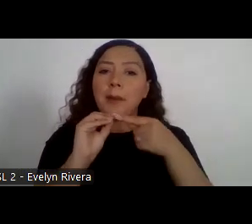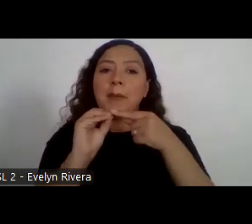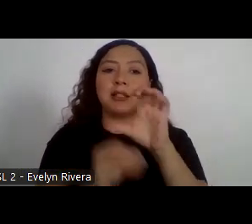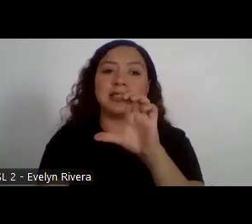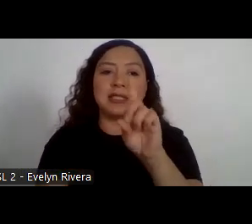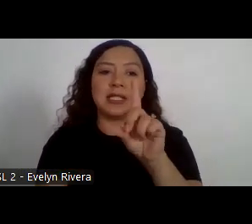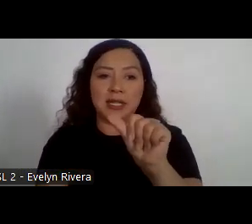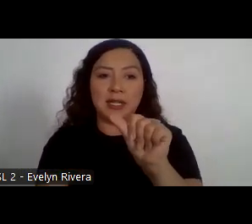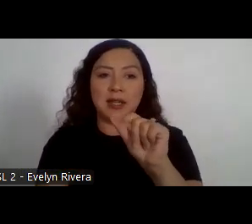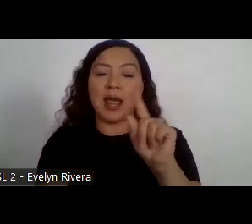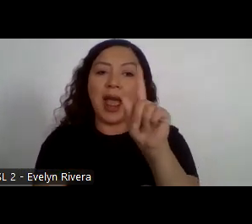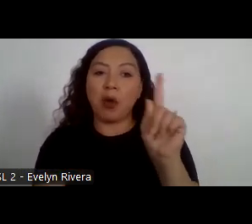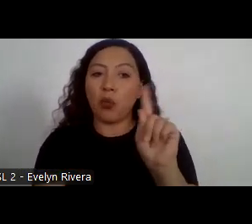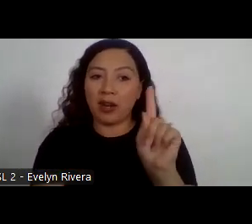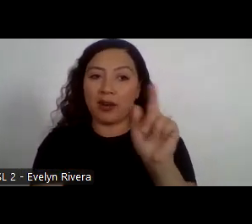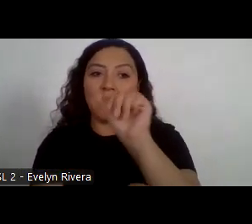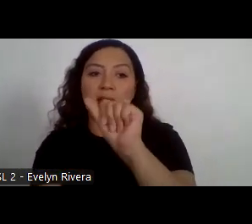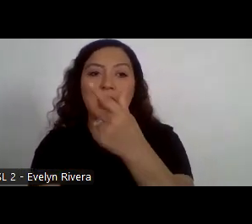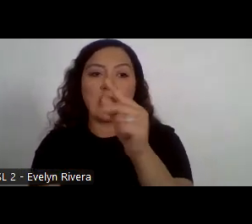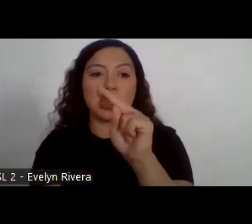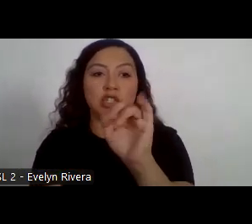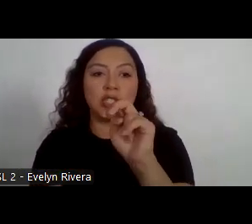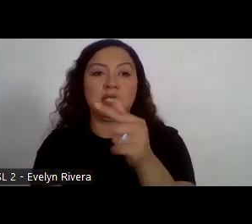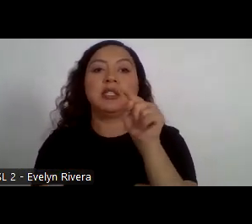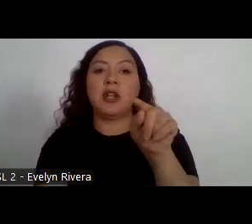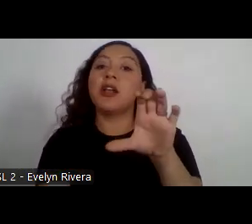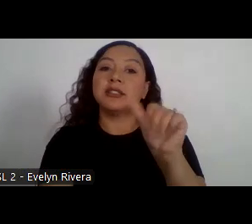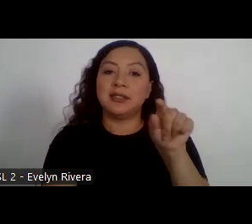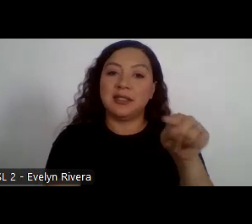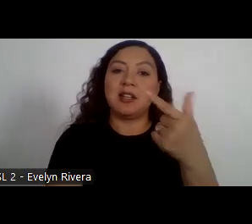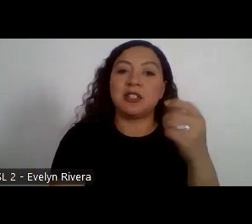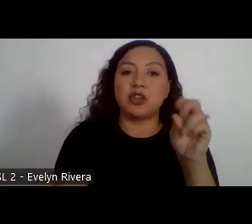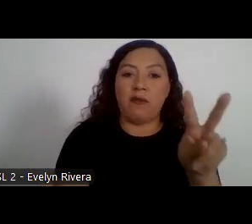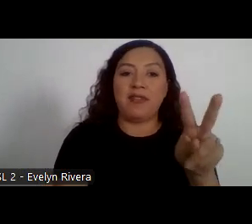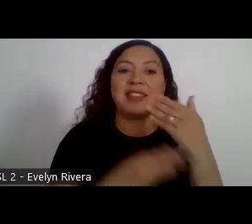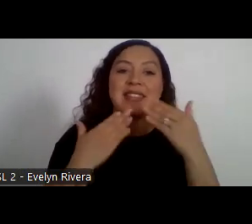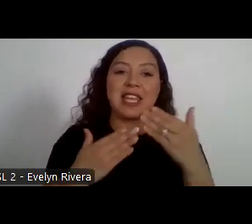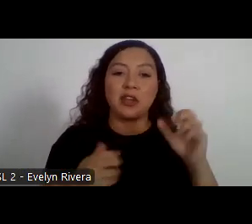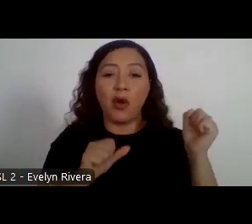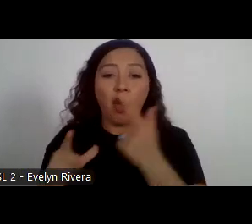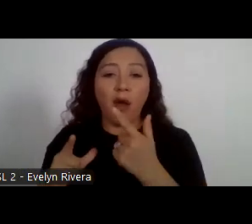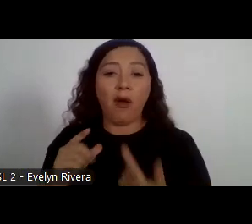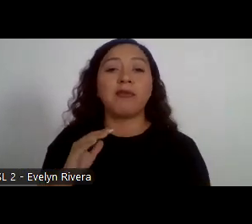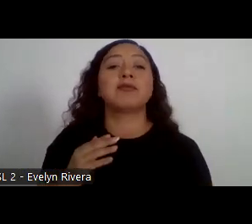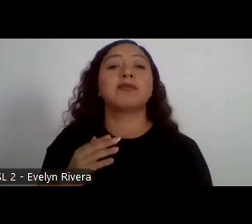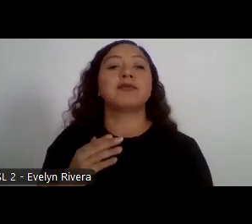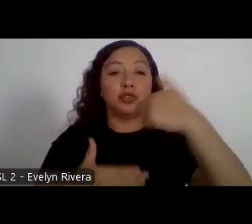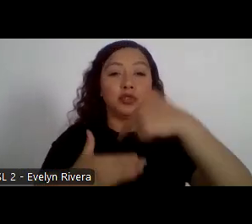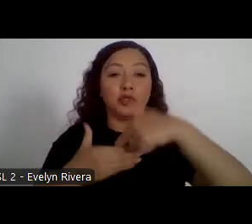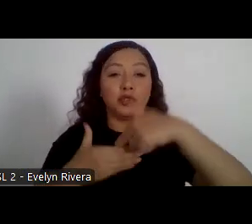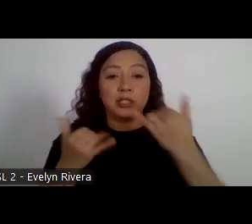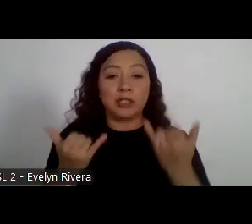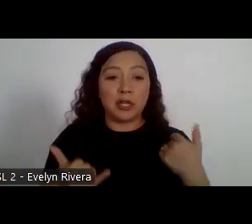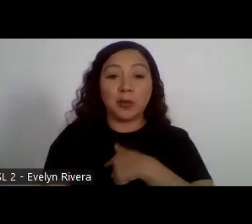media platforms. Thank you all for being here today. We had such a great turnout. We're very pleased to meet you all, and we will see